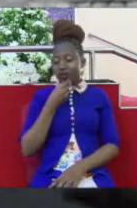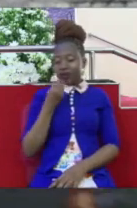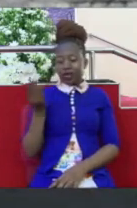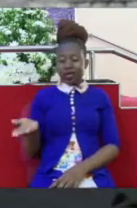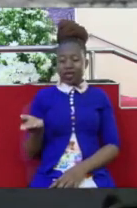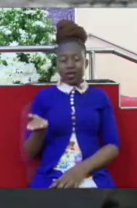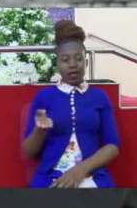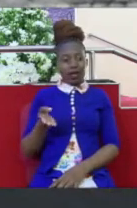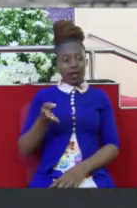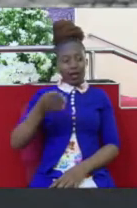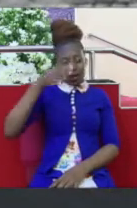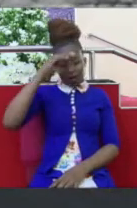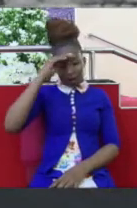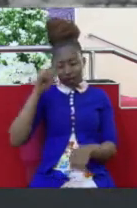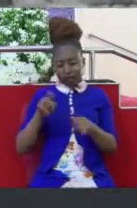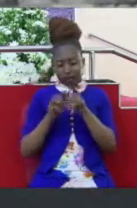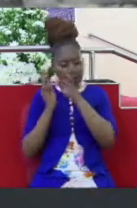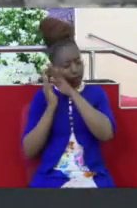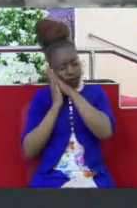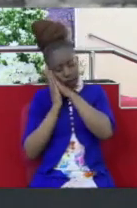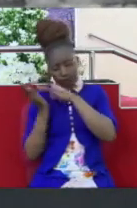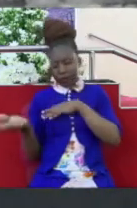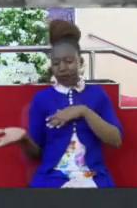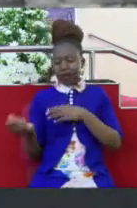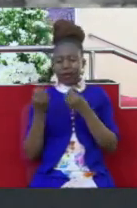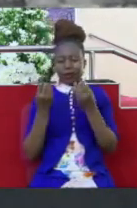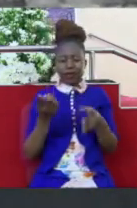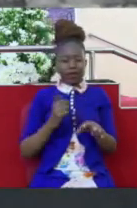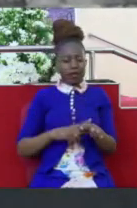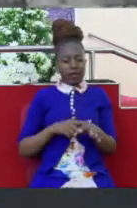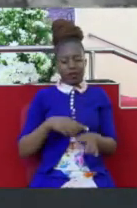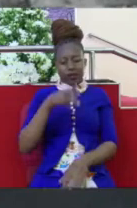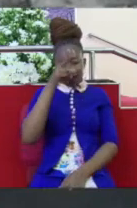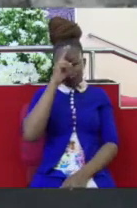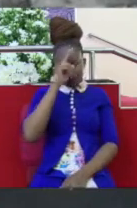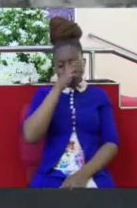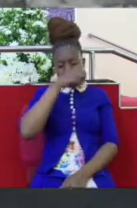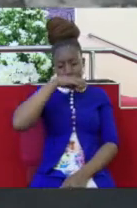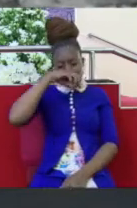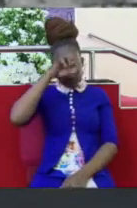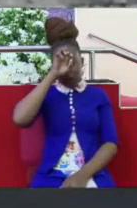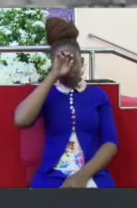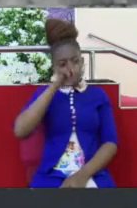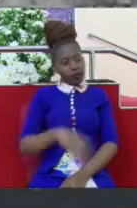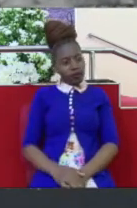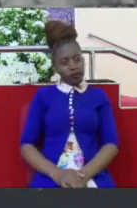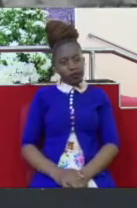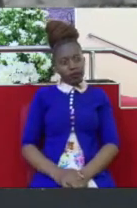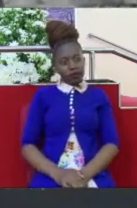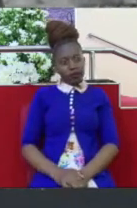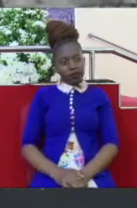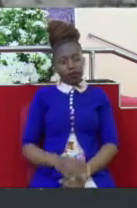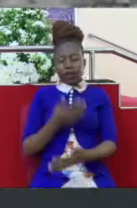amelala pale kila wakati, they ignored him. Wakamwachilia tu. They thanked me.